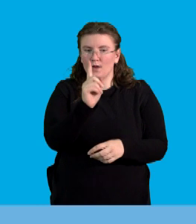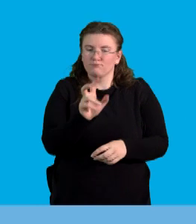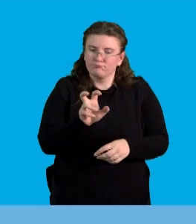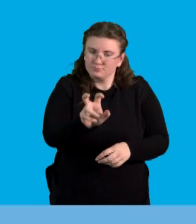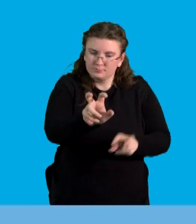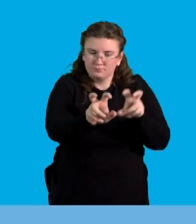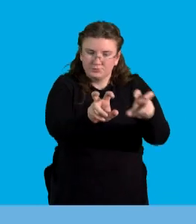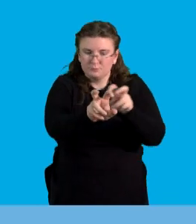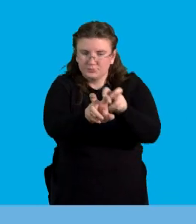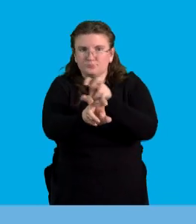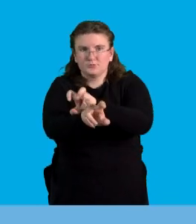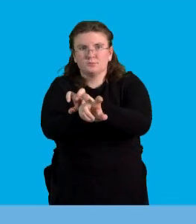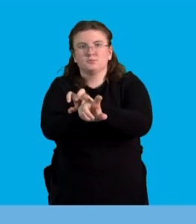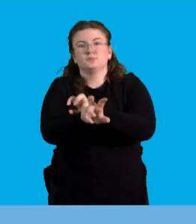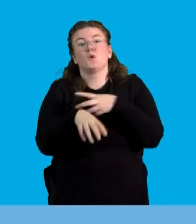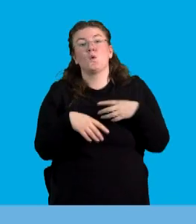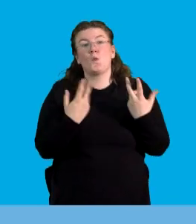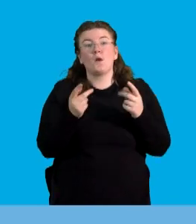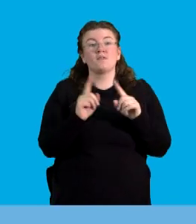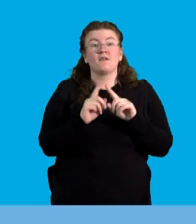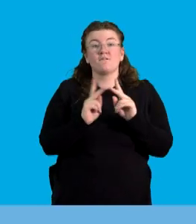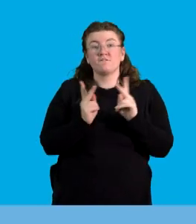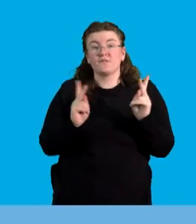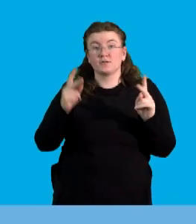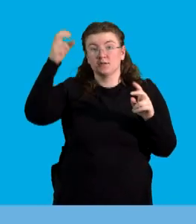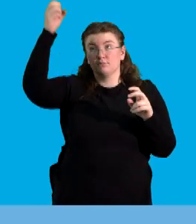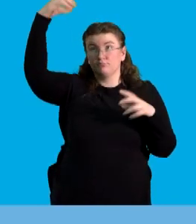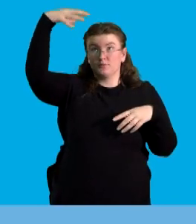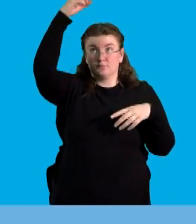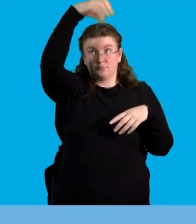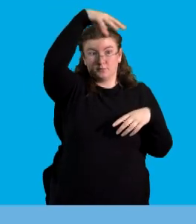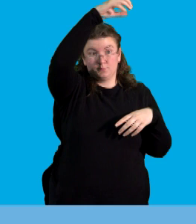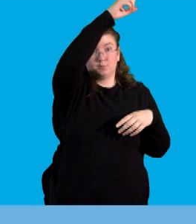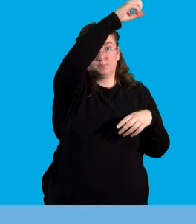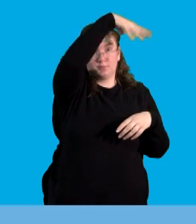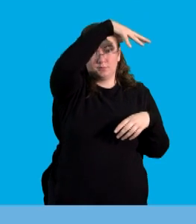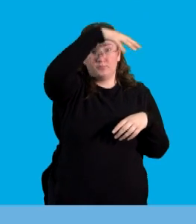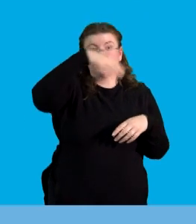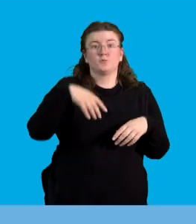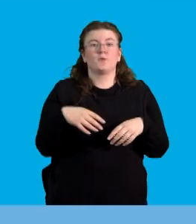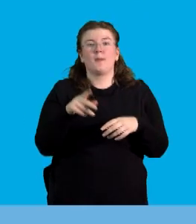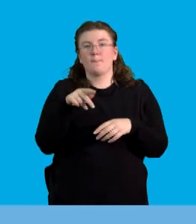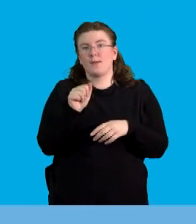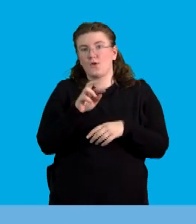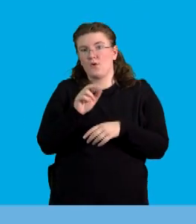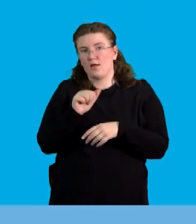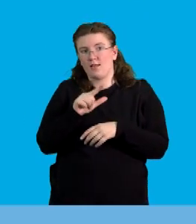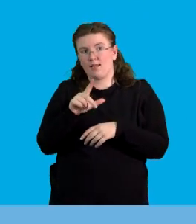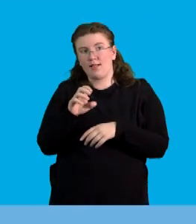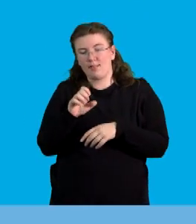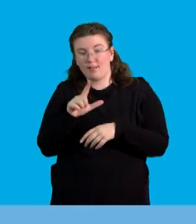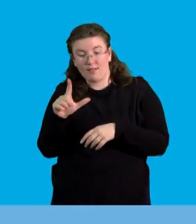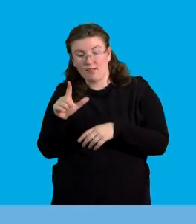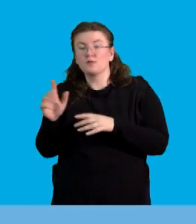various light bulbs in parallel network are switched on, the total resistance lowers significantly, and therefore